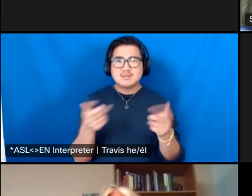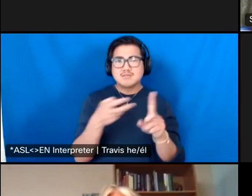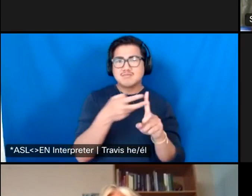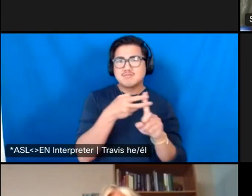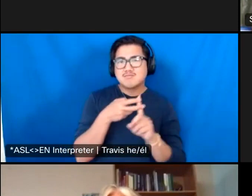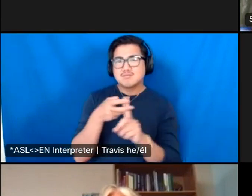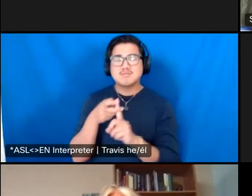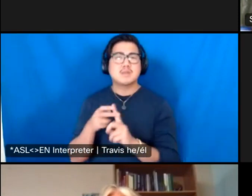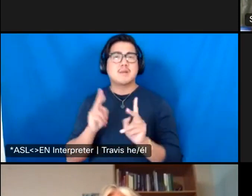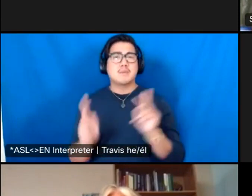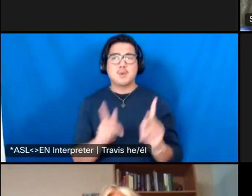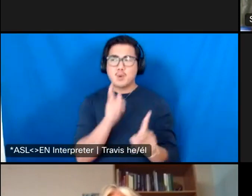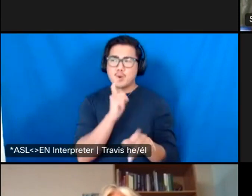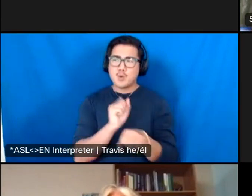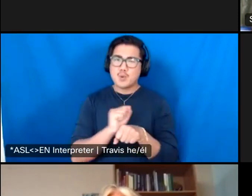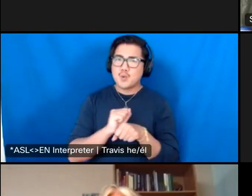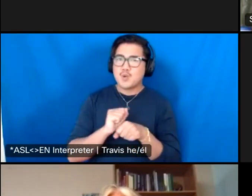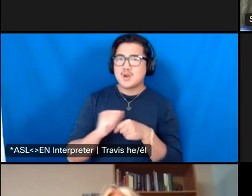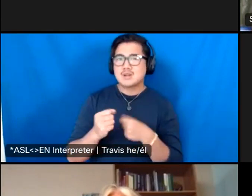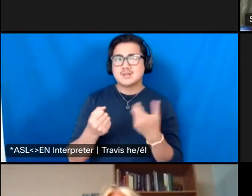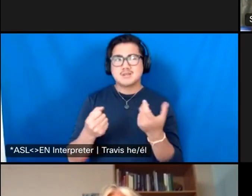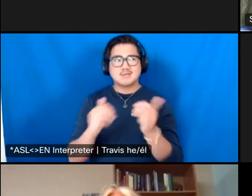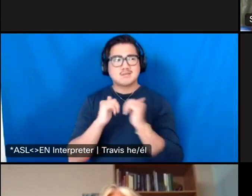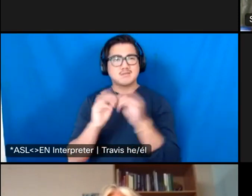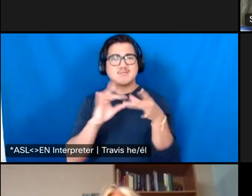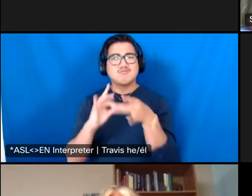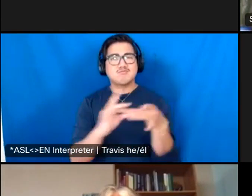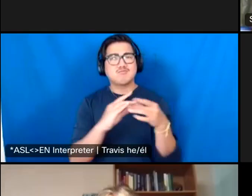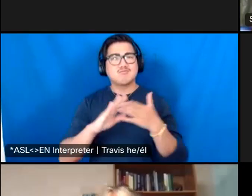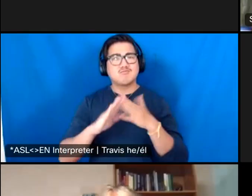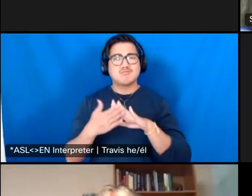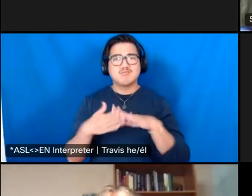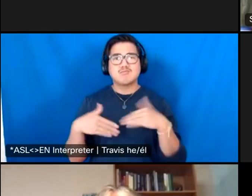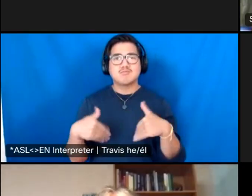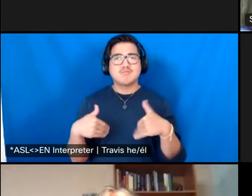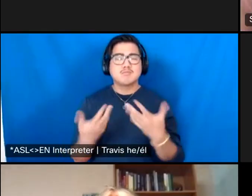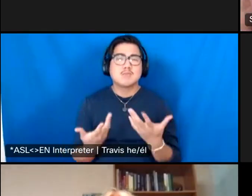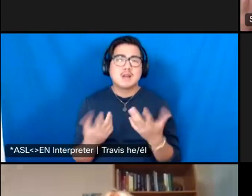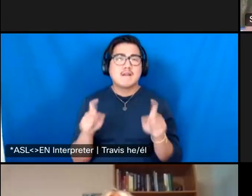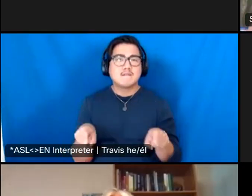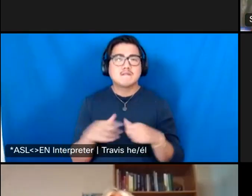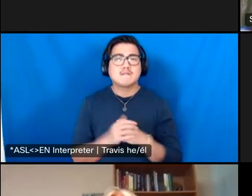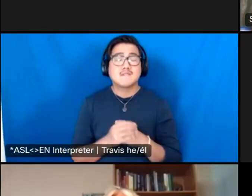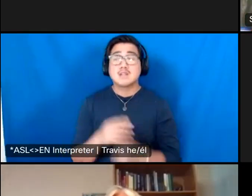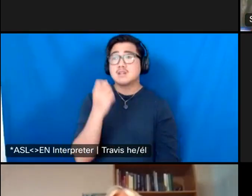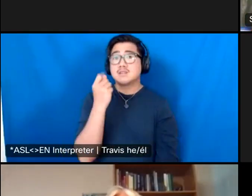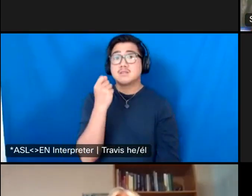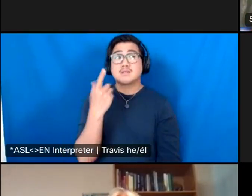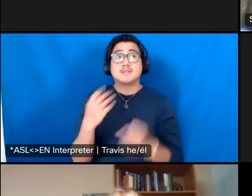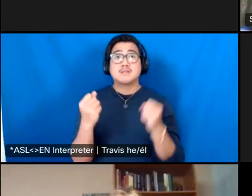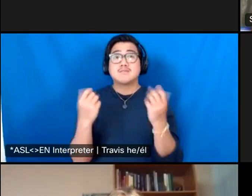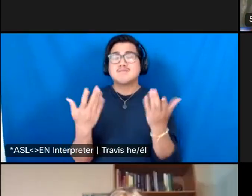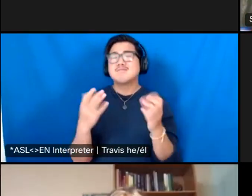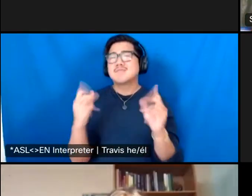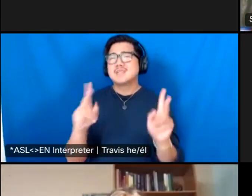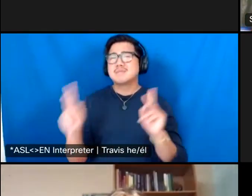practice, this is one of those mindsets that has to be unlearned. So folks Mhm. come in and they're used to coming in from,